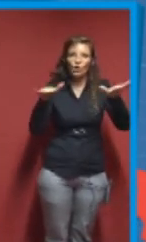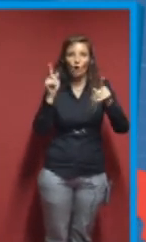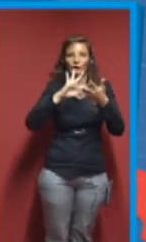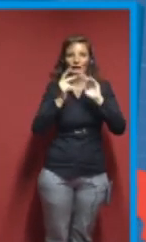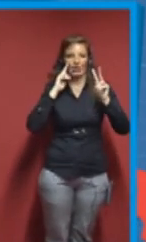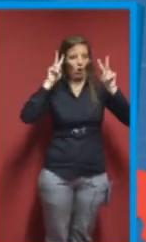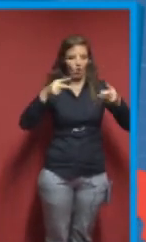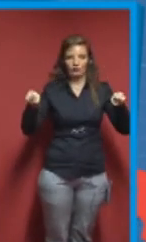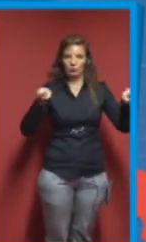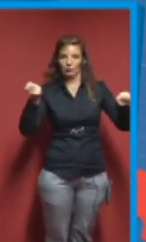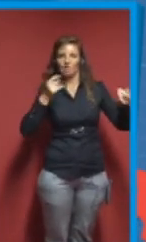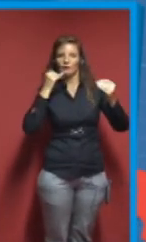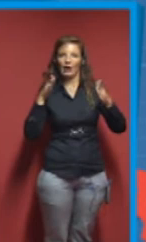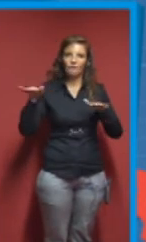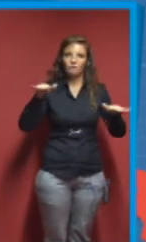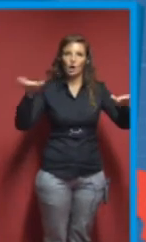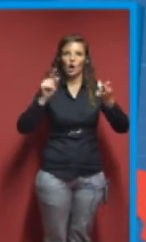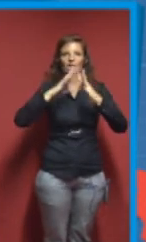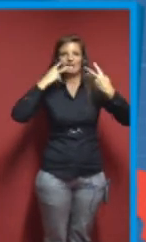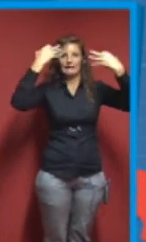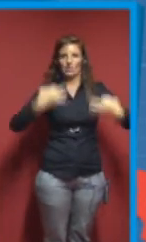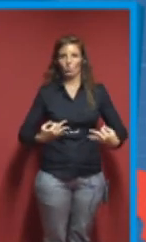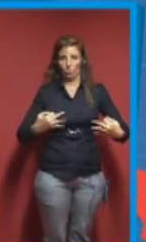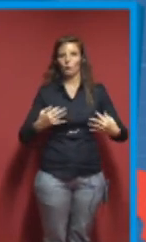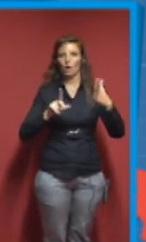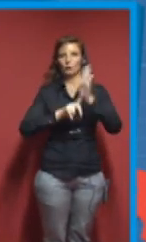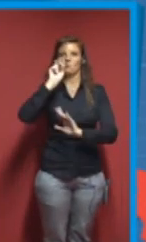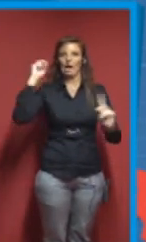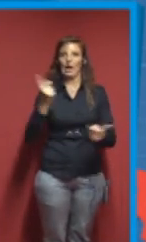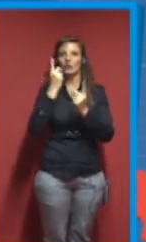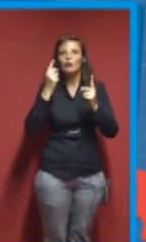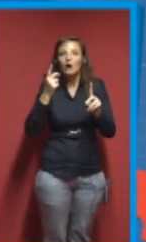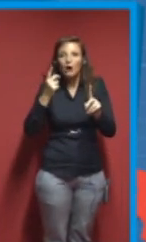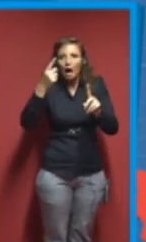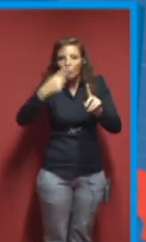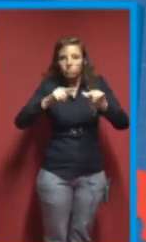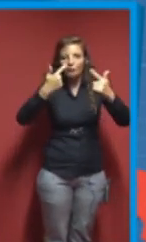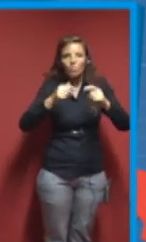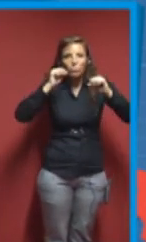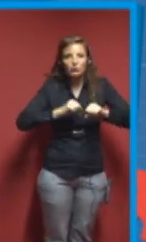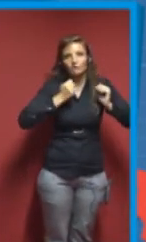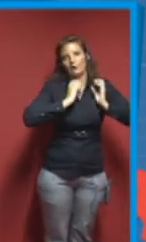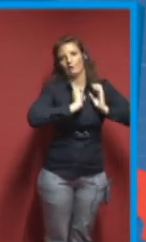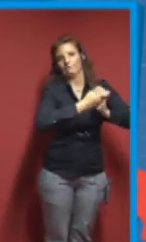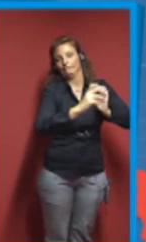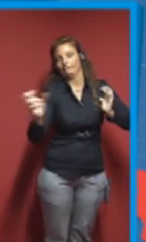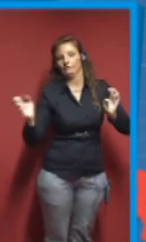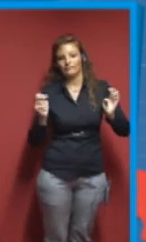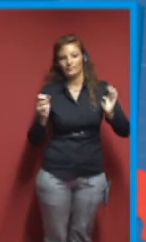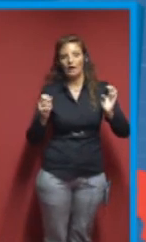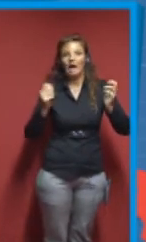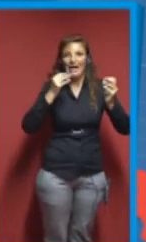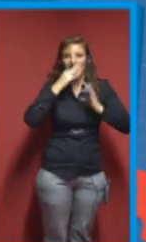in modo tale che il volo è più sicuro e più efficiente. E questo apre un mondo di opportunità. Invece di andare praticamente giù